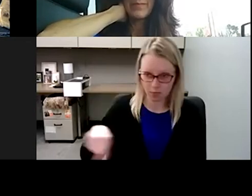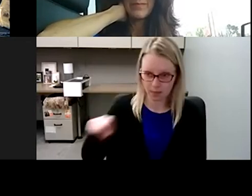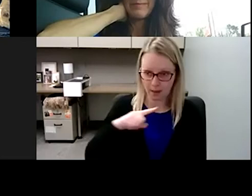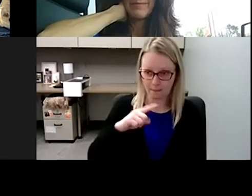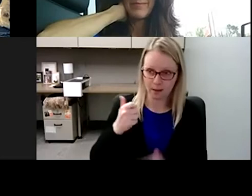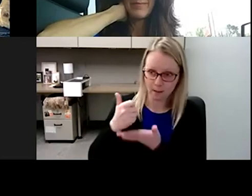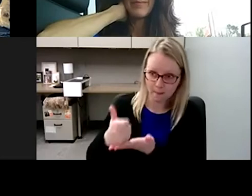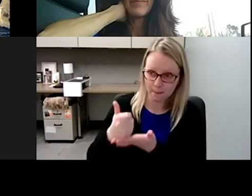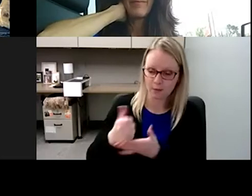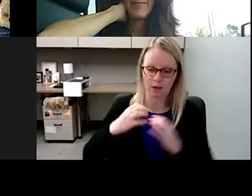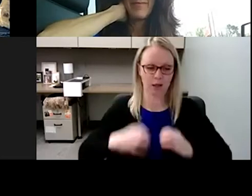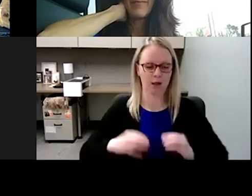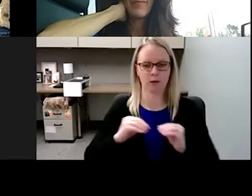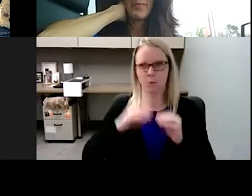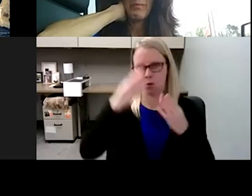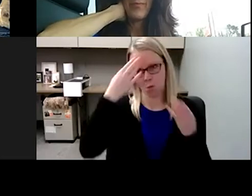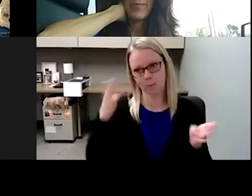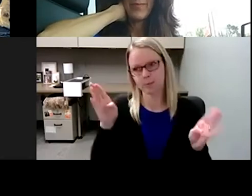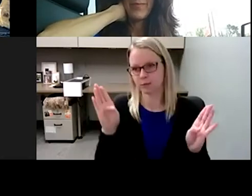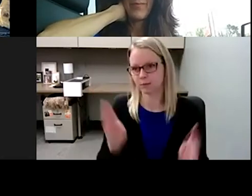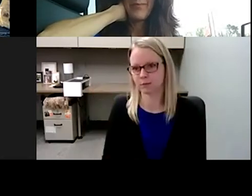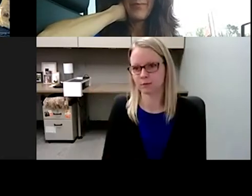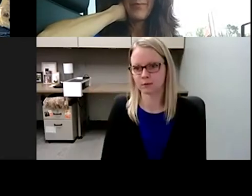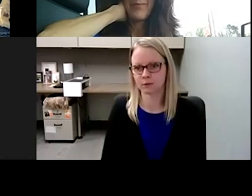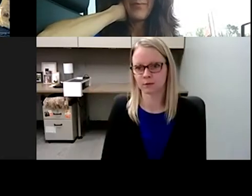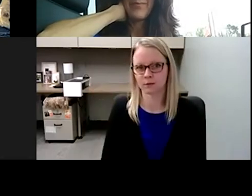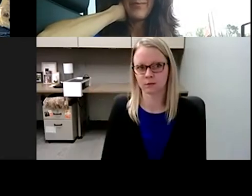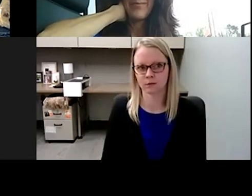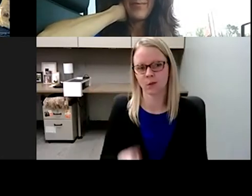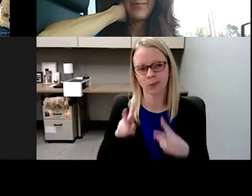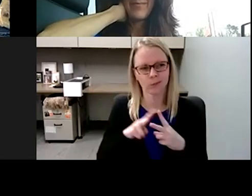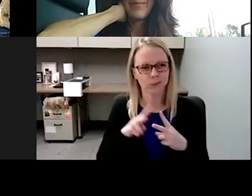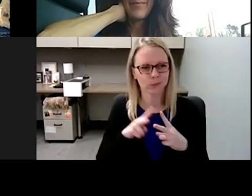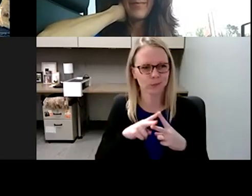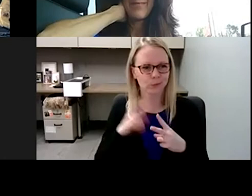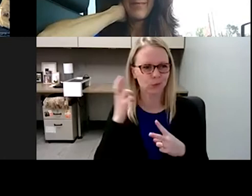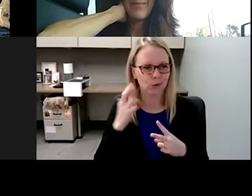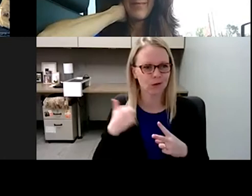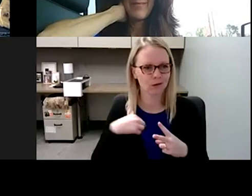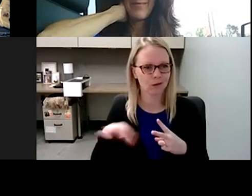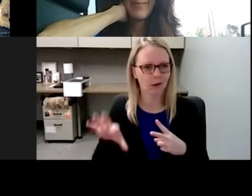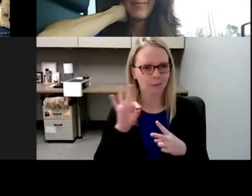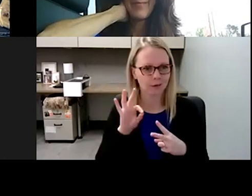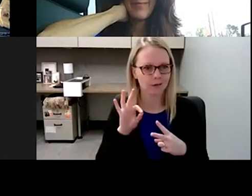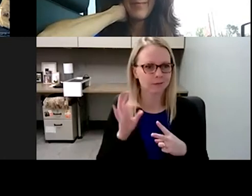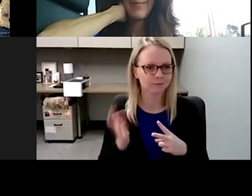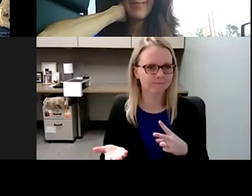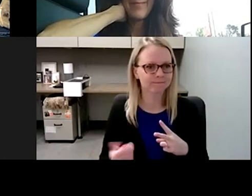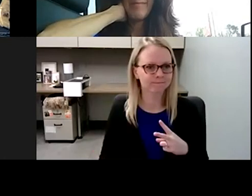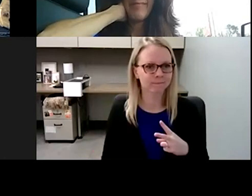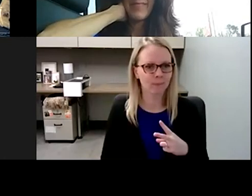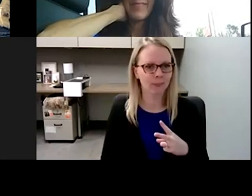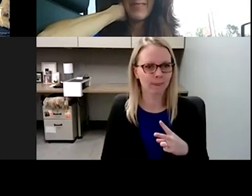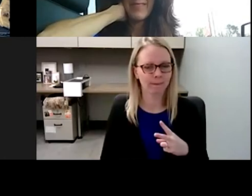the clients can be more open to you. So in short, those were the two reasons that, number one, why only the big client? And number two, I found